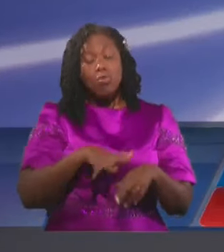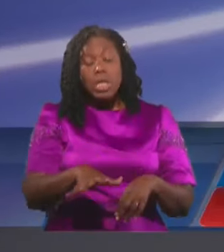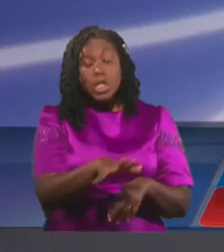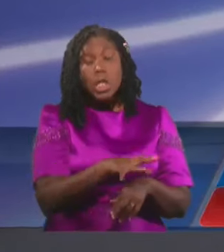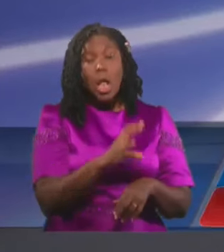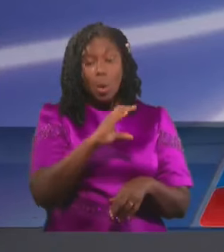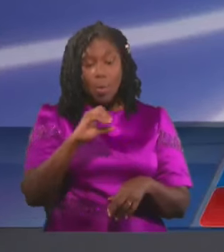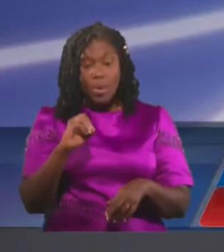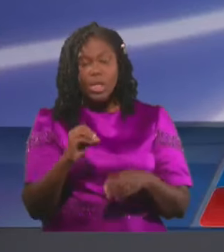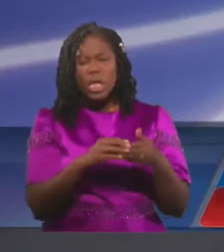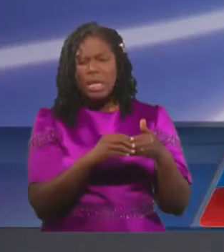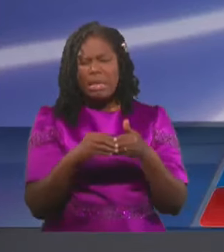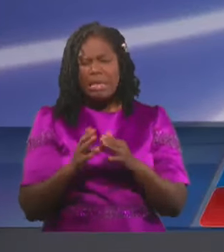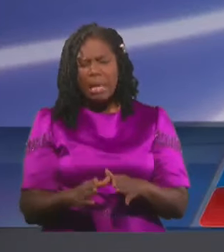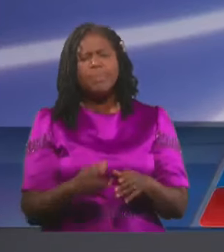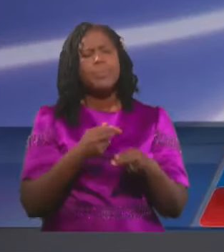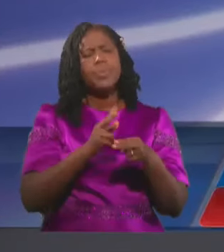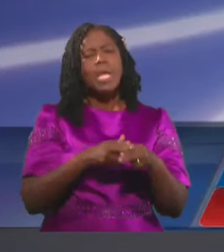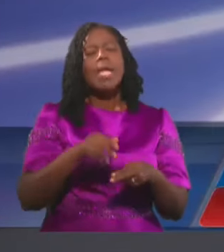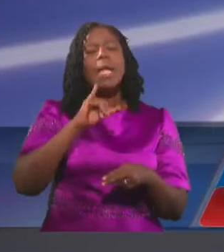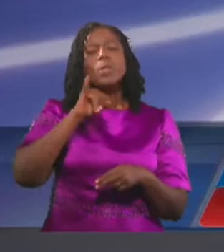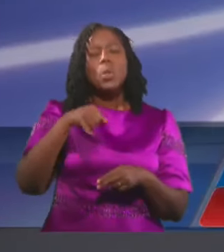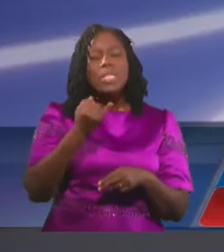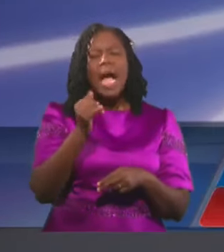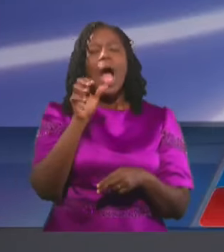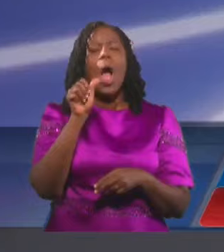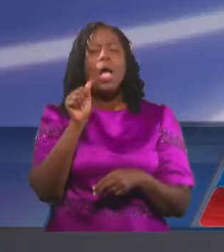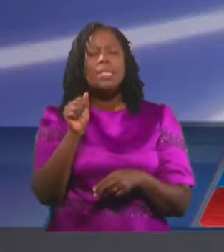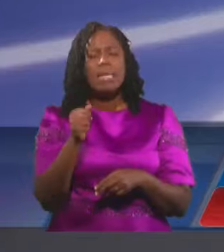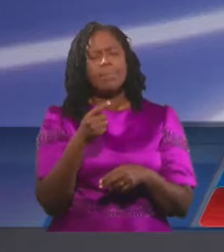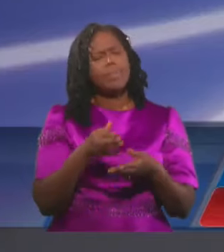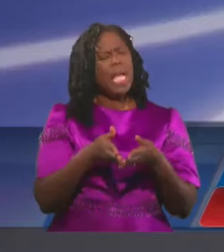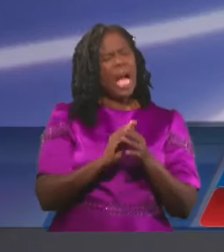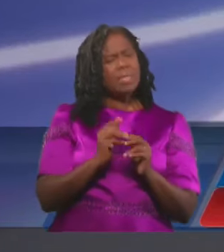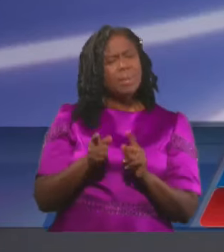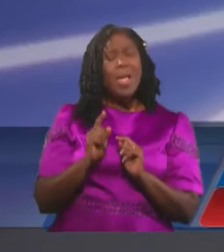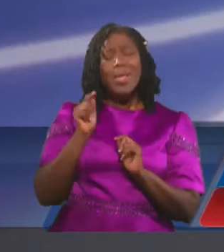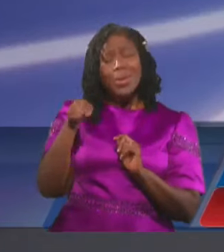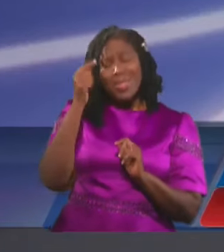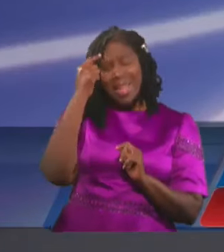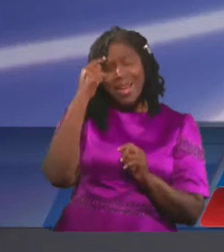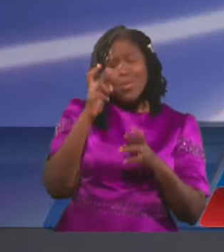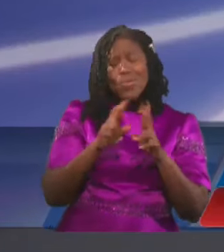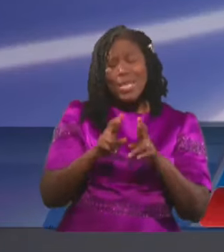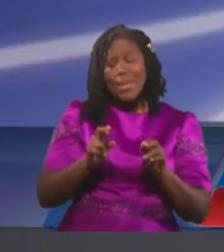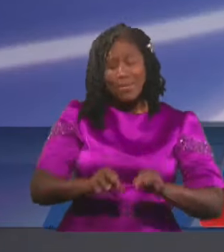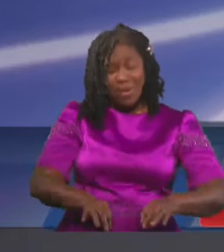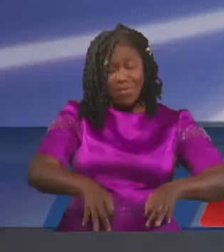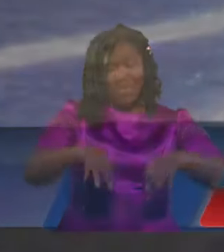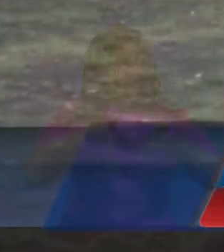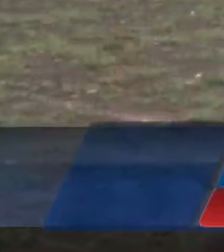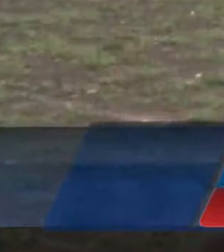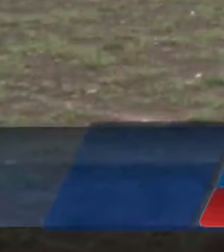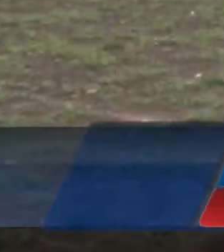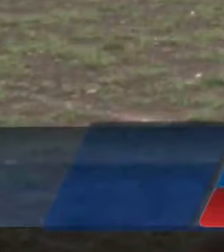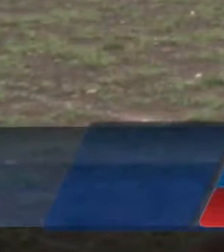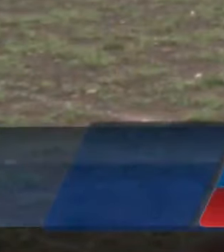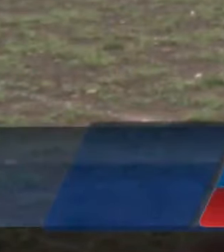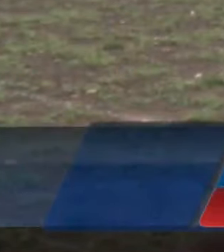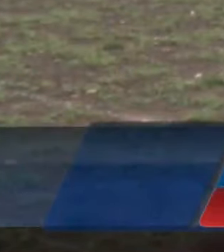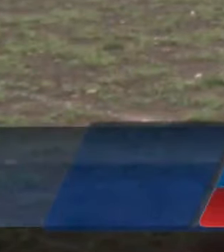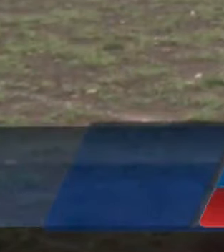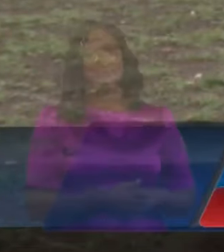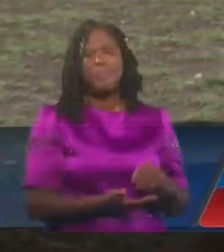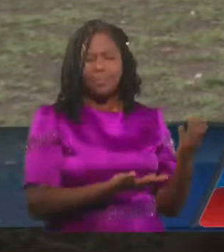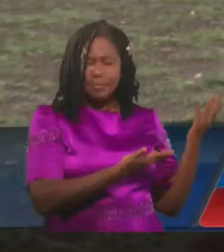Thursday, Chairman Josiah Austin was asked about their readiness as the communities within the corporation are prone to flooding. We've